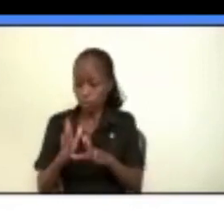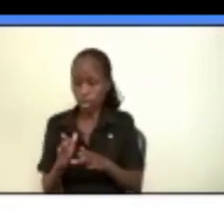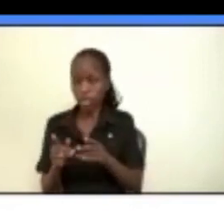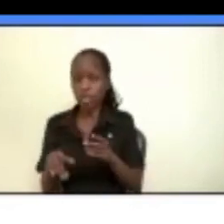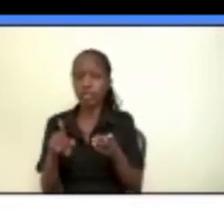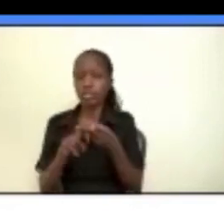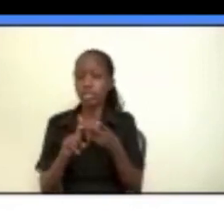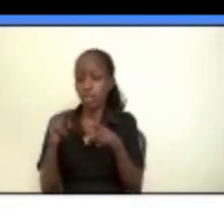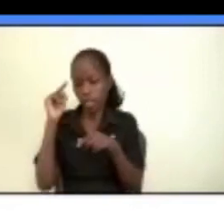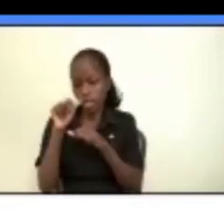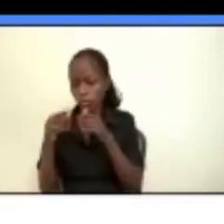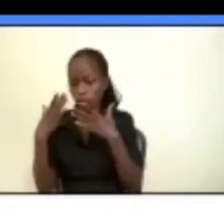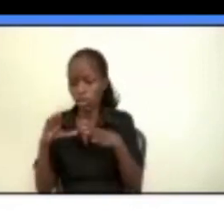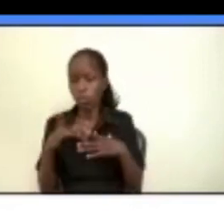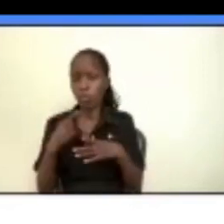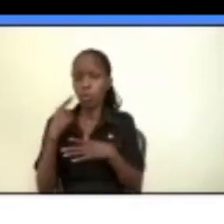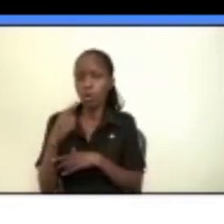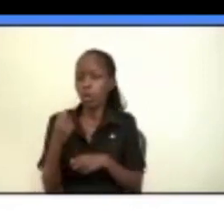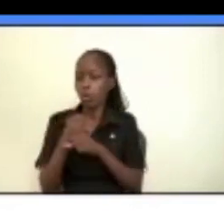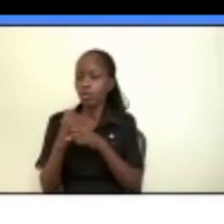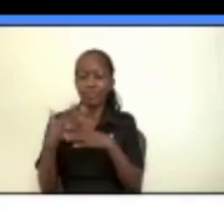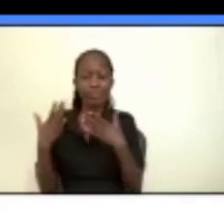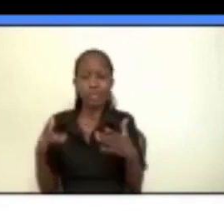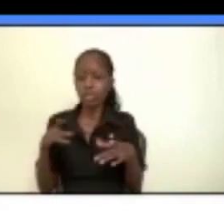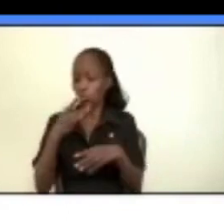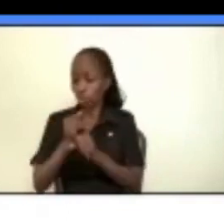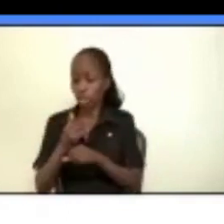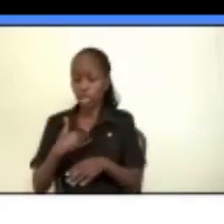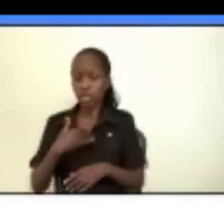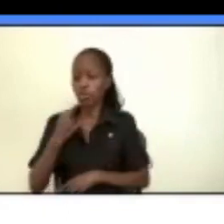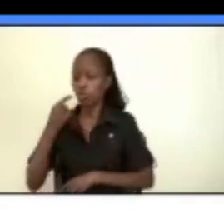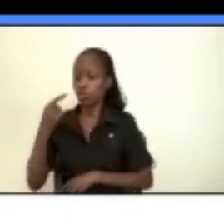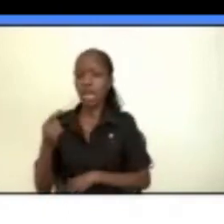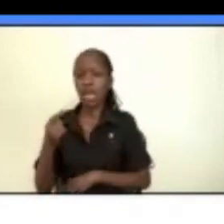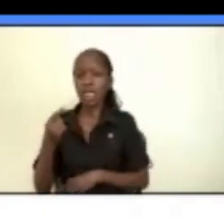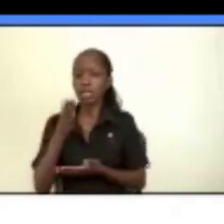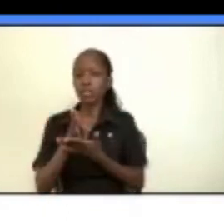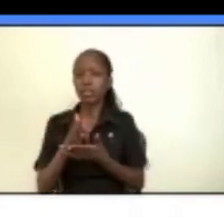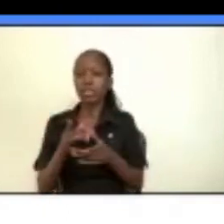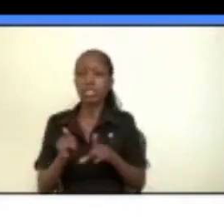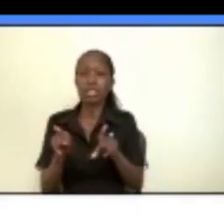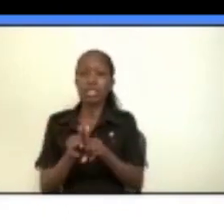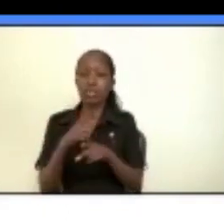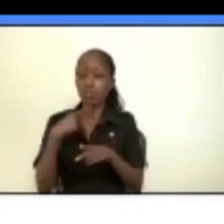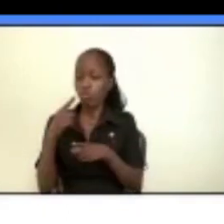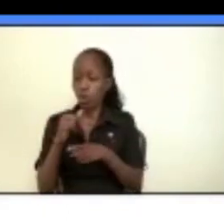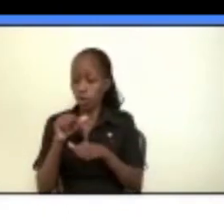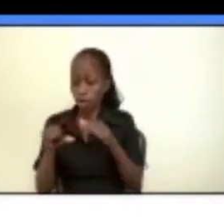about individuals who are breaking the status quo, who are bold, who speak up, and who are about